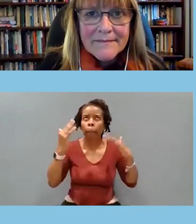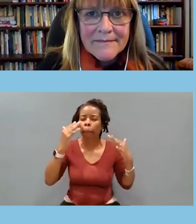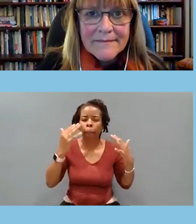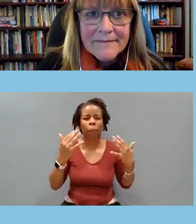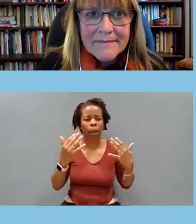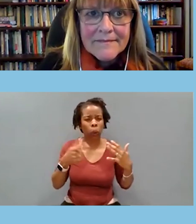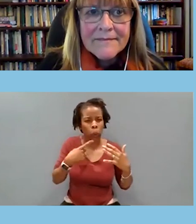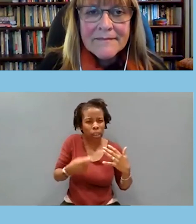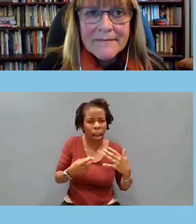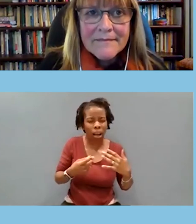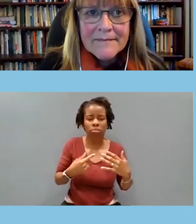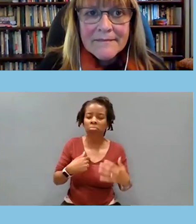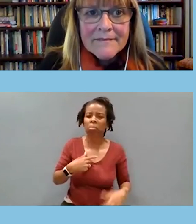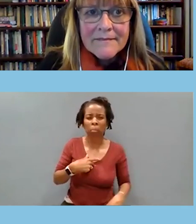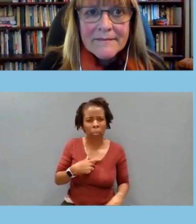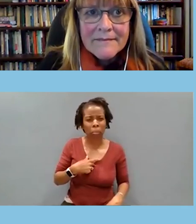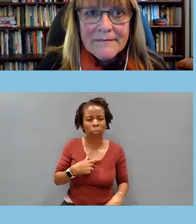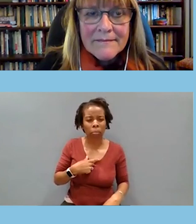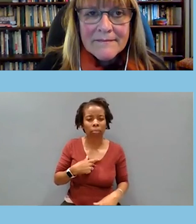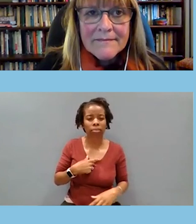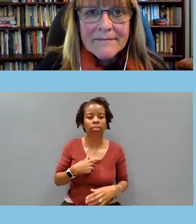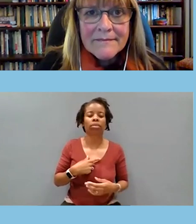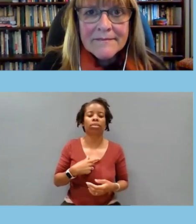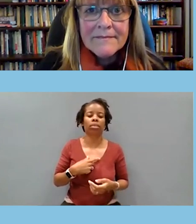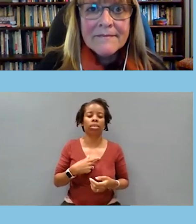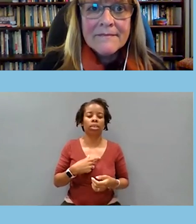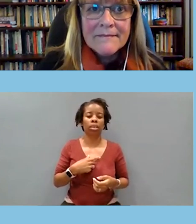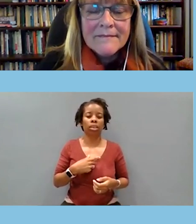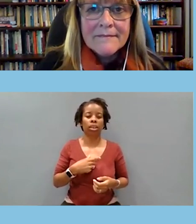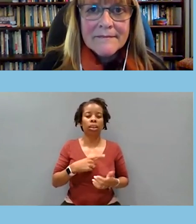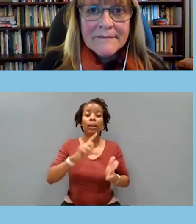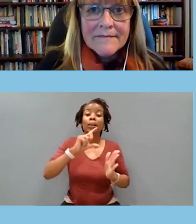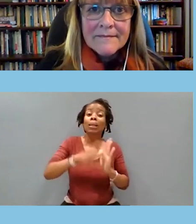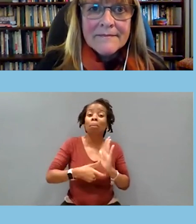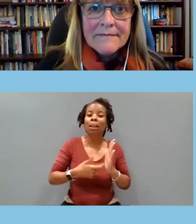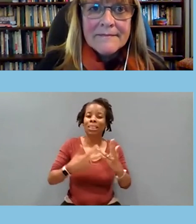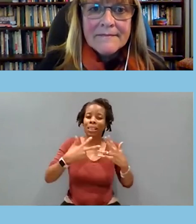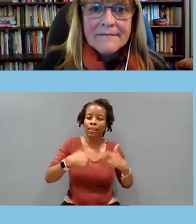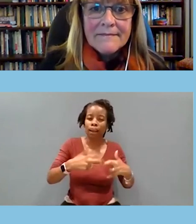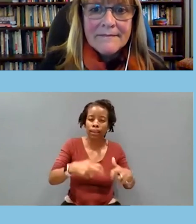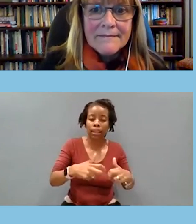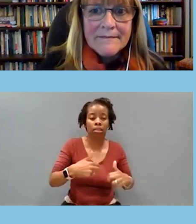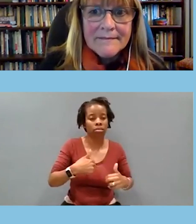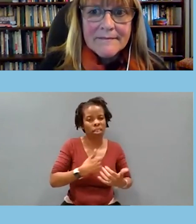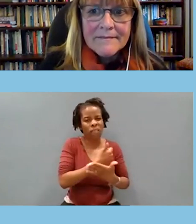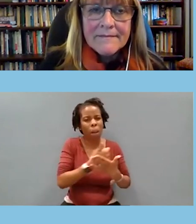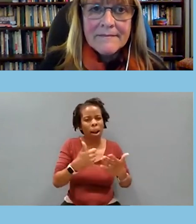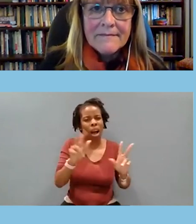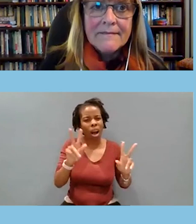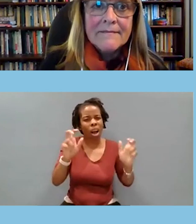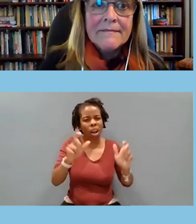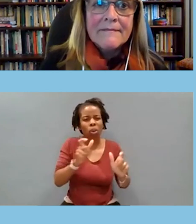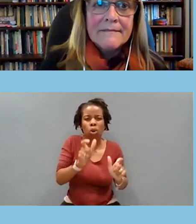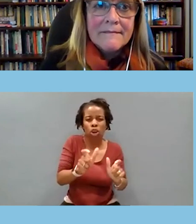turn that we are familiar with in disability studies. And, you know, in perhaps I would say,